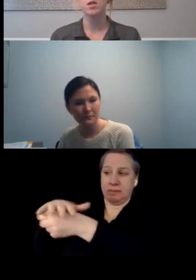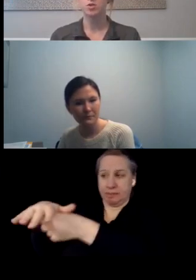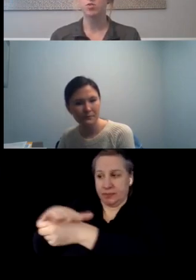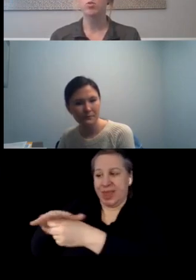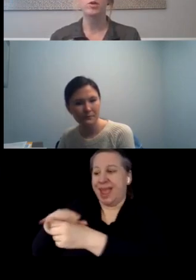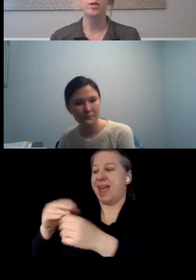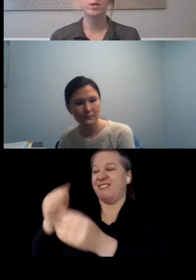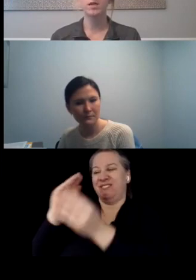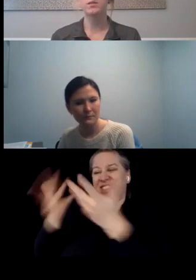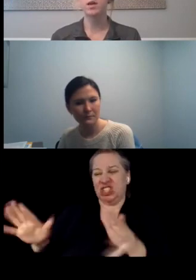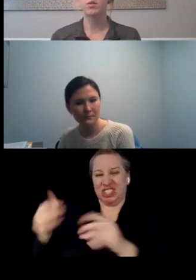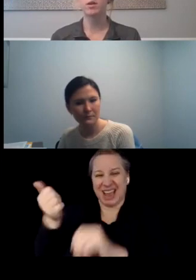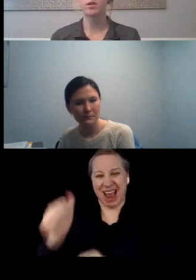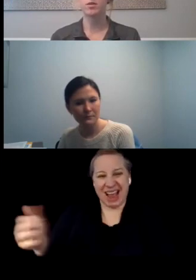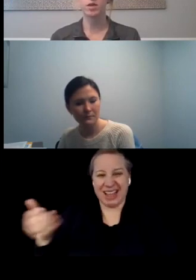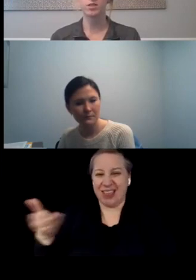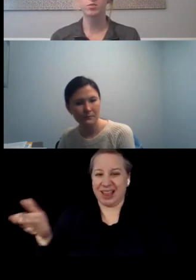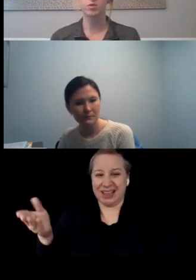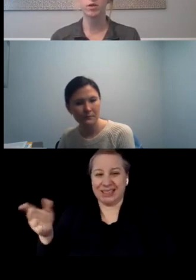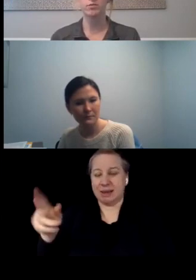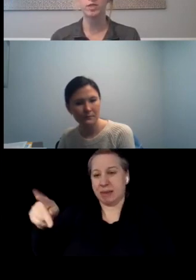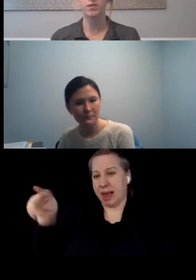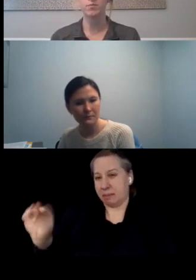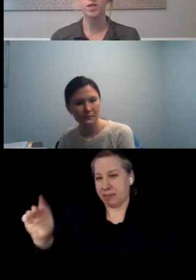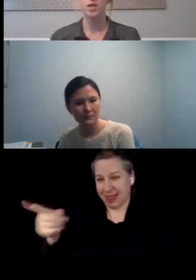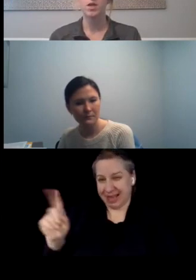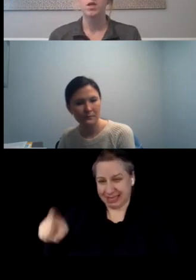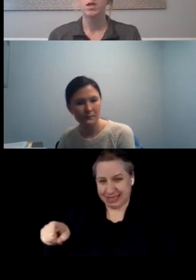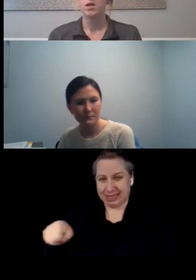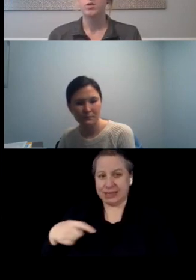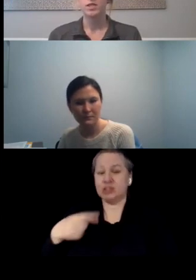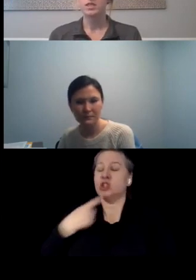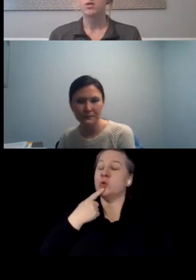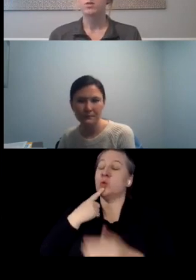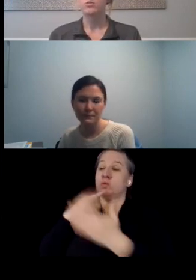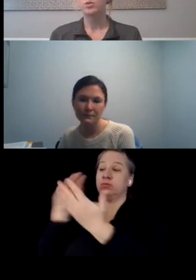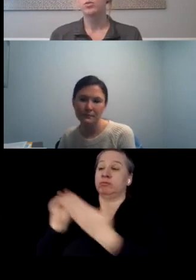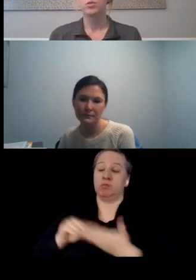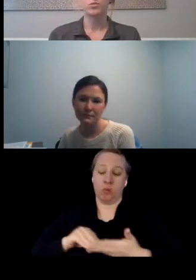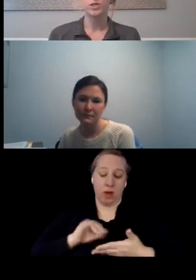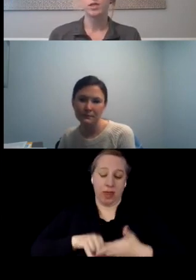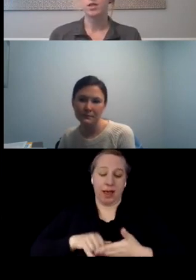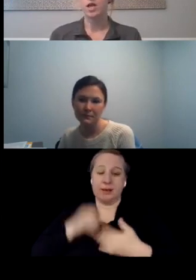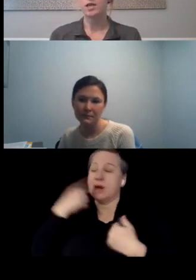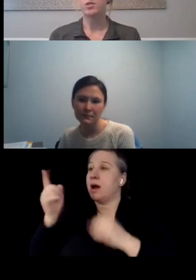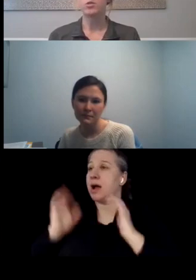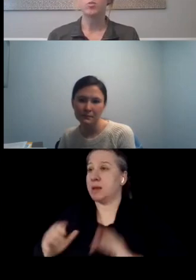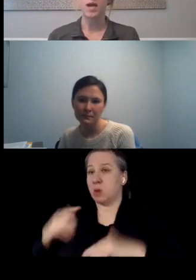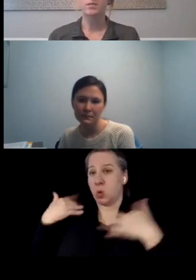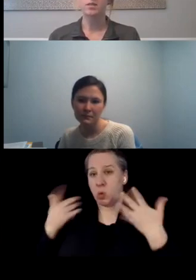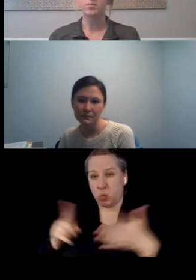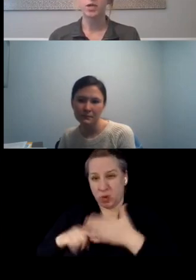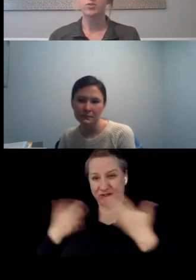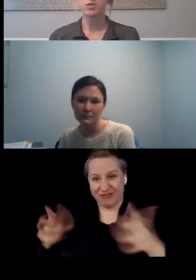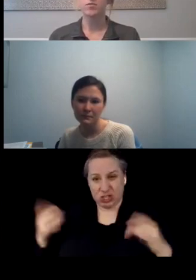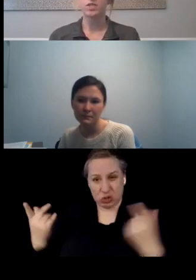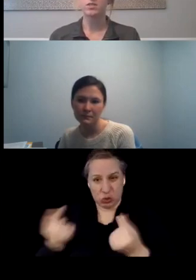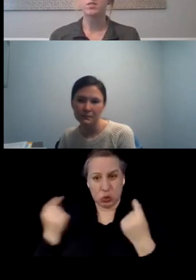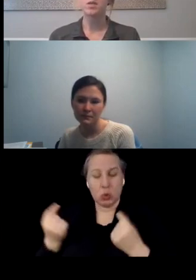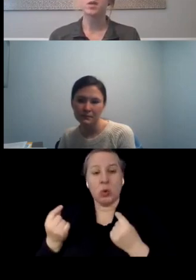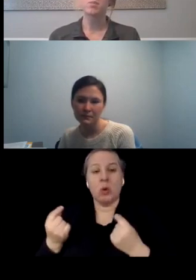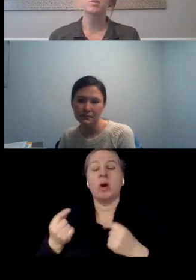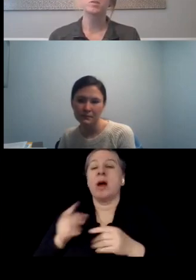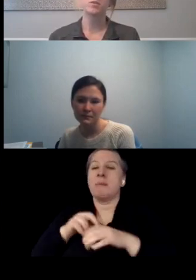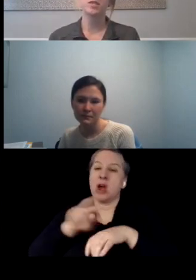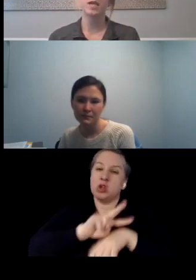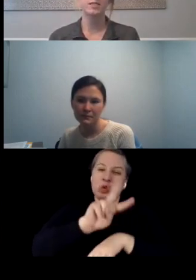PMs, record it and tell the customer what you did. Let's say around 2, 3 o'clock, you'll go back to the branch if needed